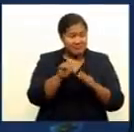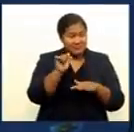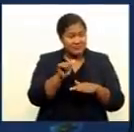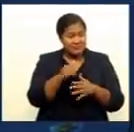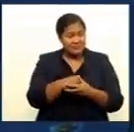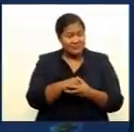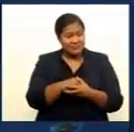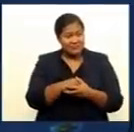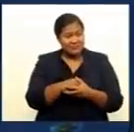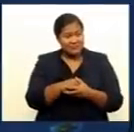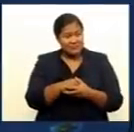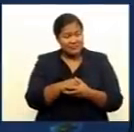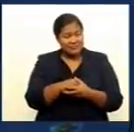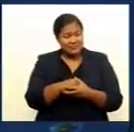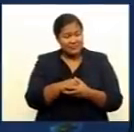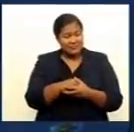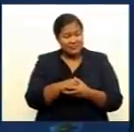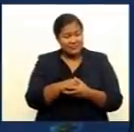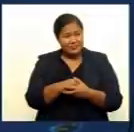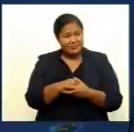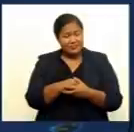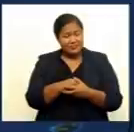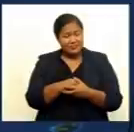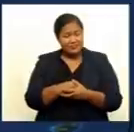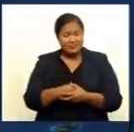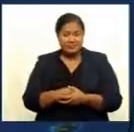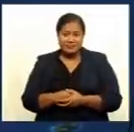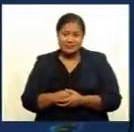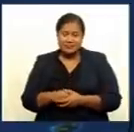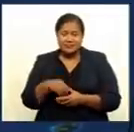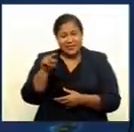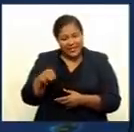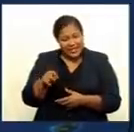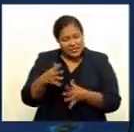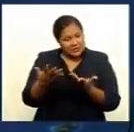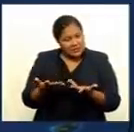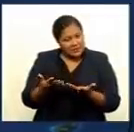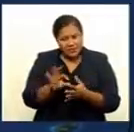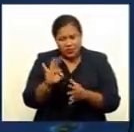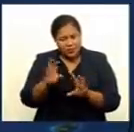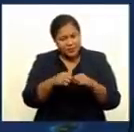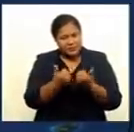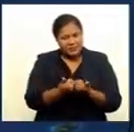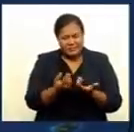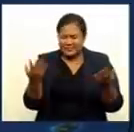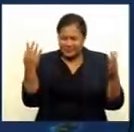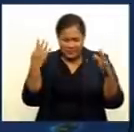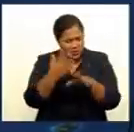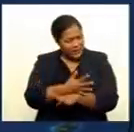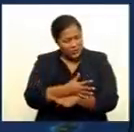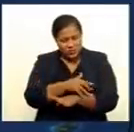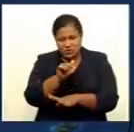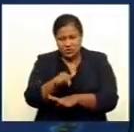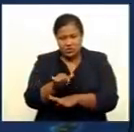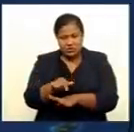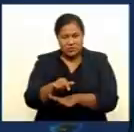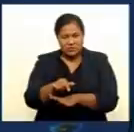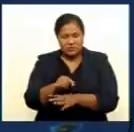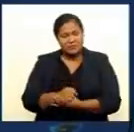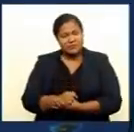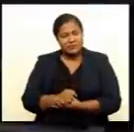The facts are that this was a disagreement and confusion